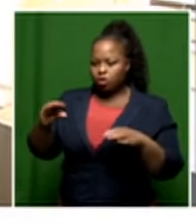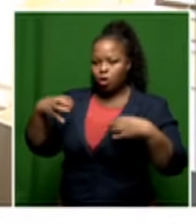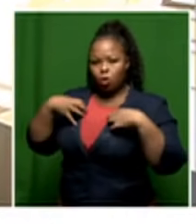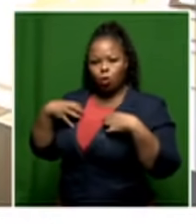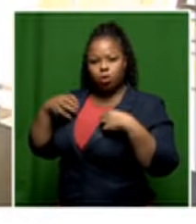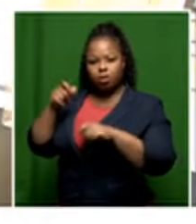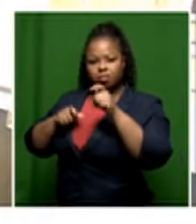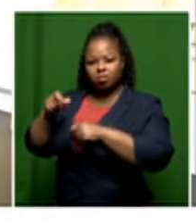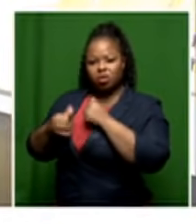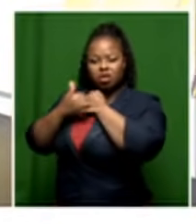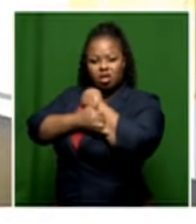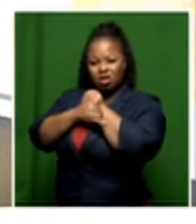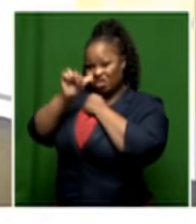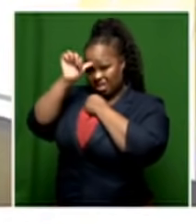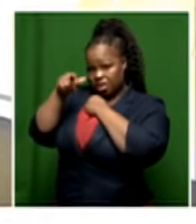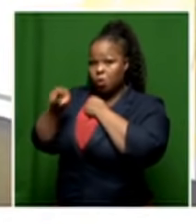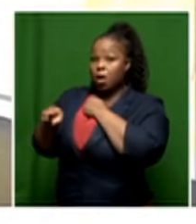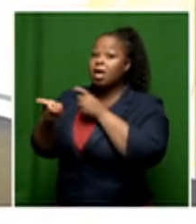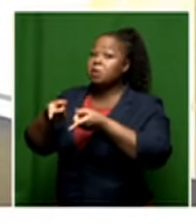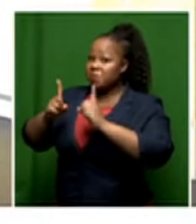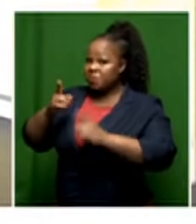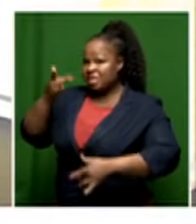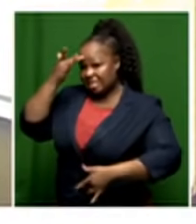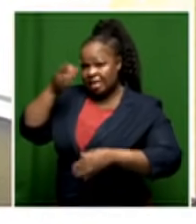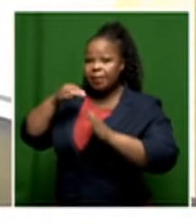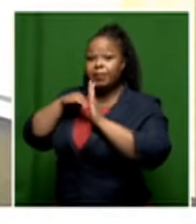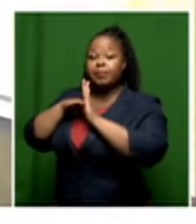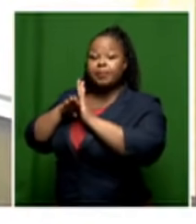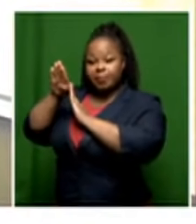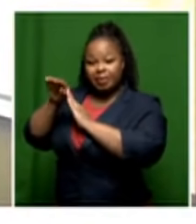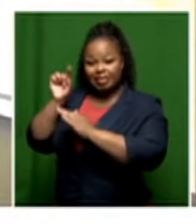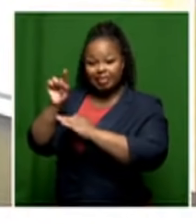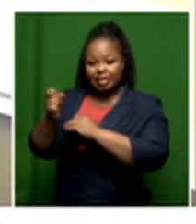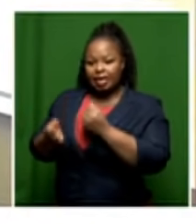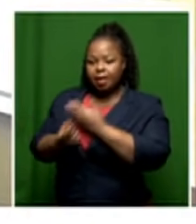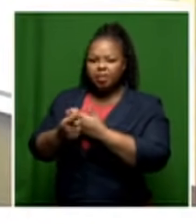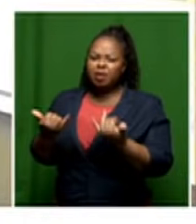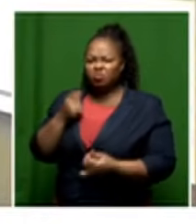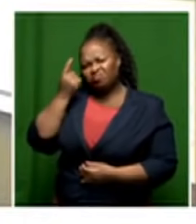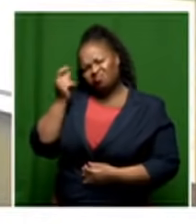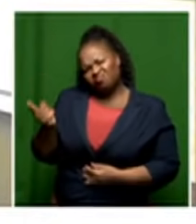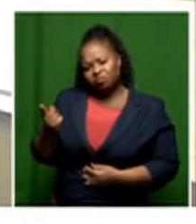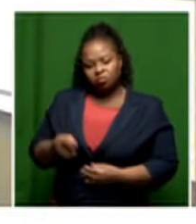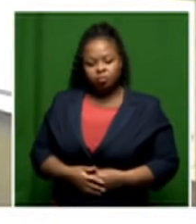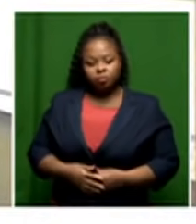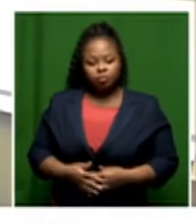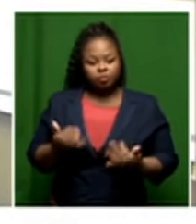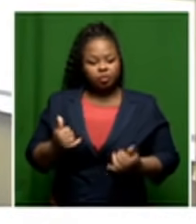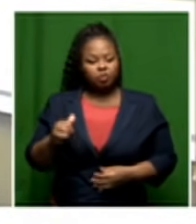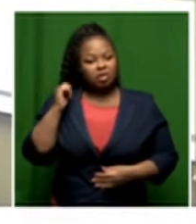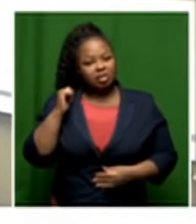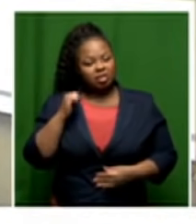the midst of a massive wave, and we all understand that. But now that's also thrown a spanner in the works. So let's talk to